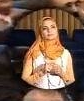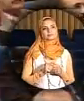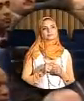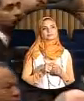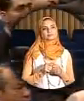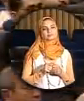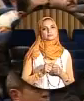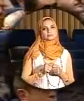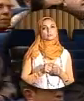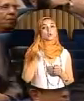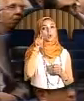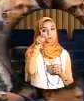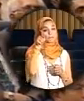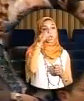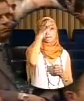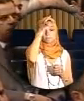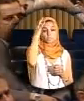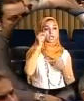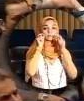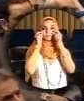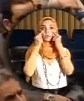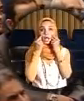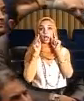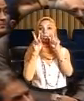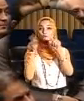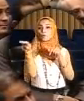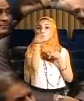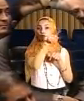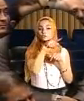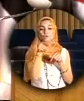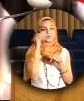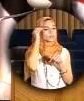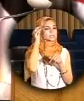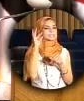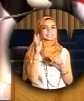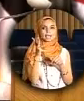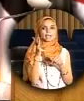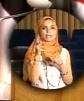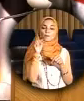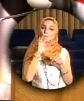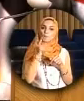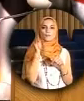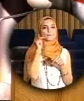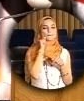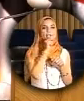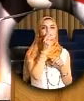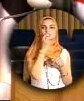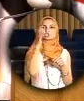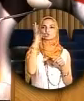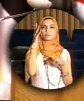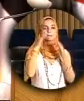A vivid example of how young Egyptian women, in spite of their disabilities, had been able, with